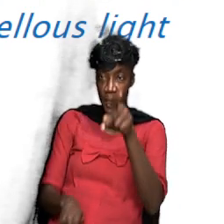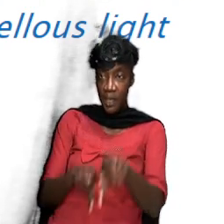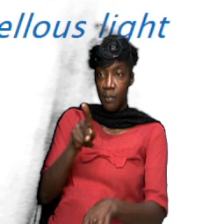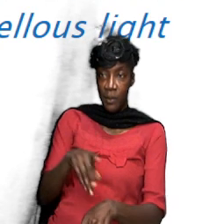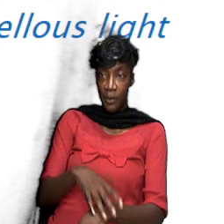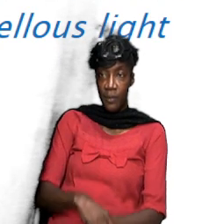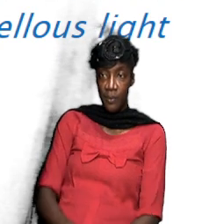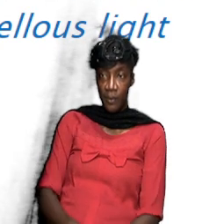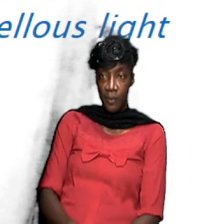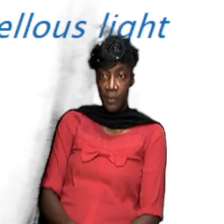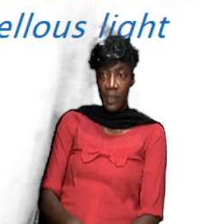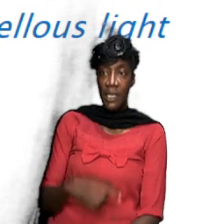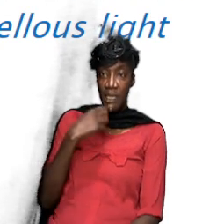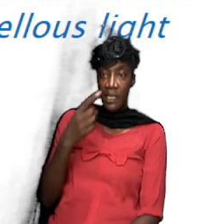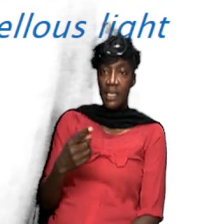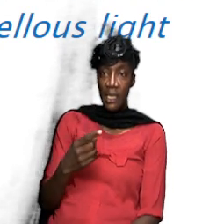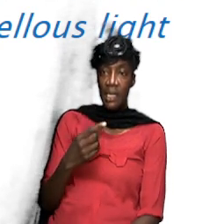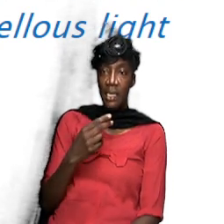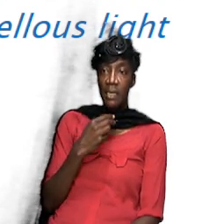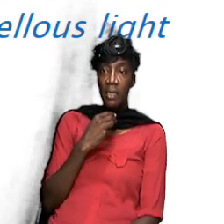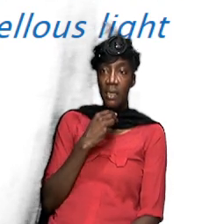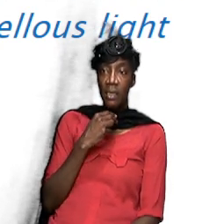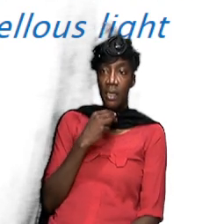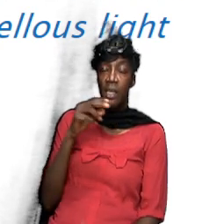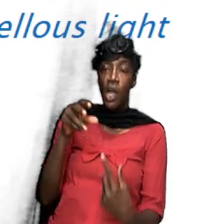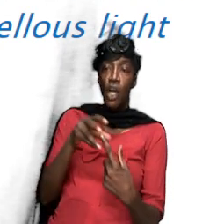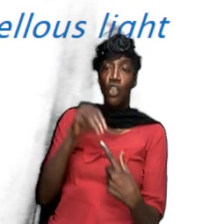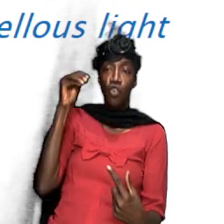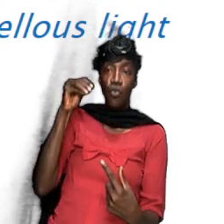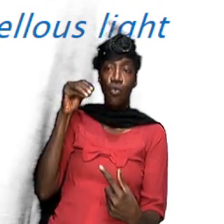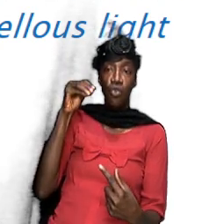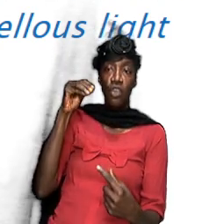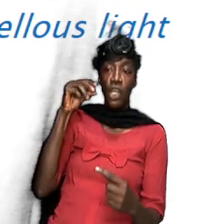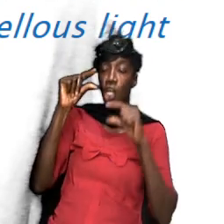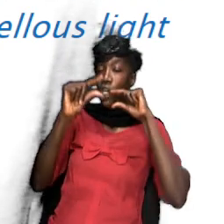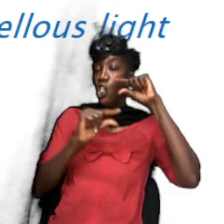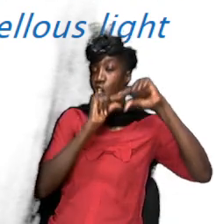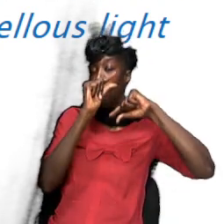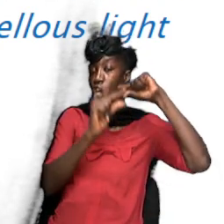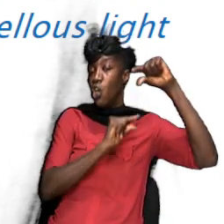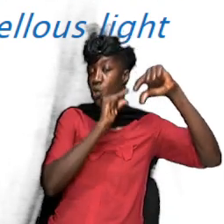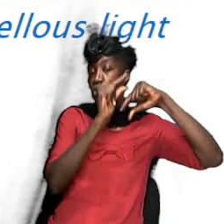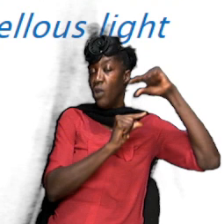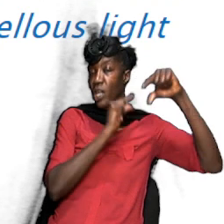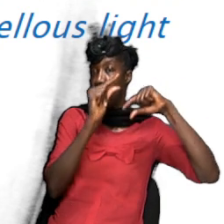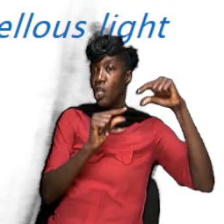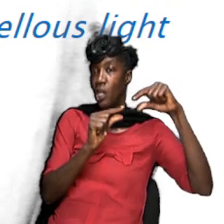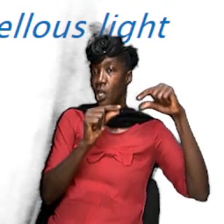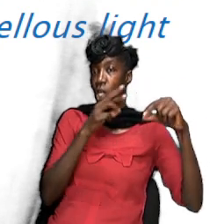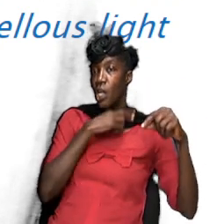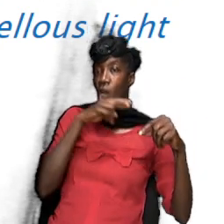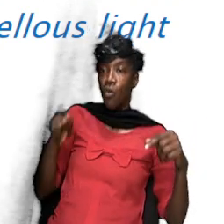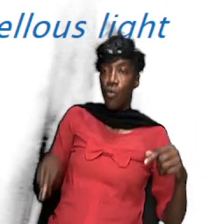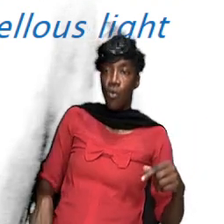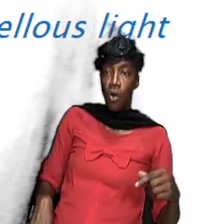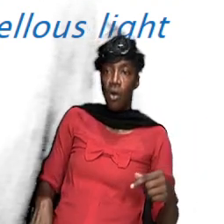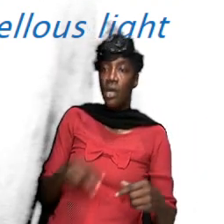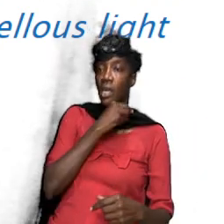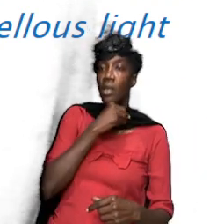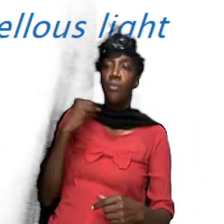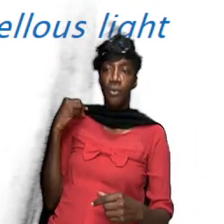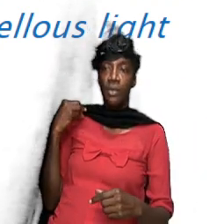said, but ye are a chosen generation, a royal priesthood,